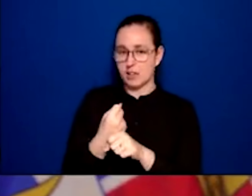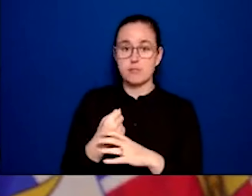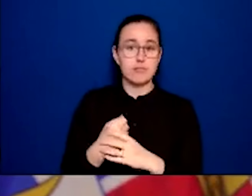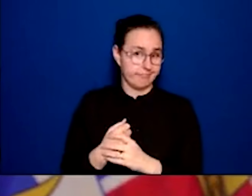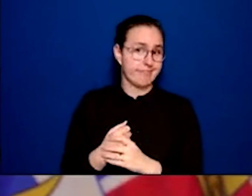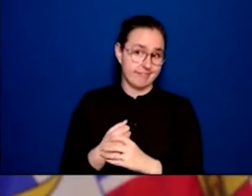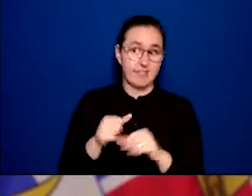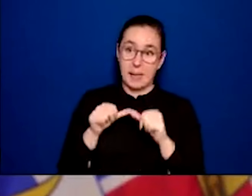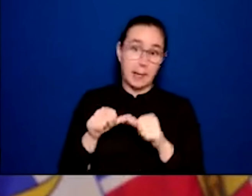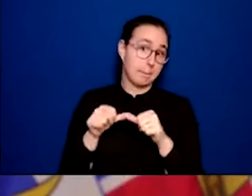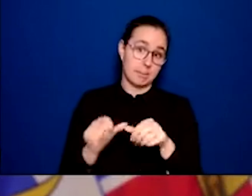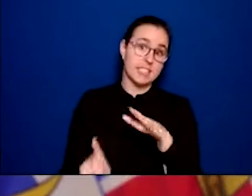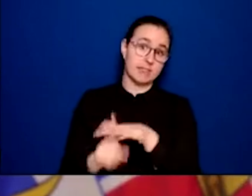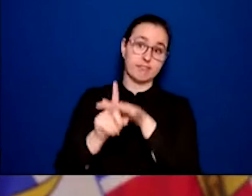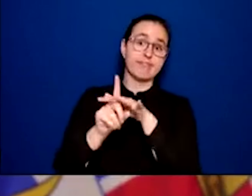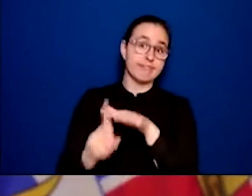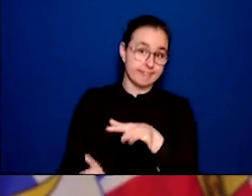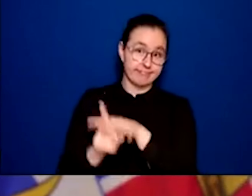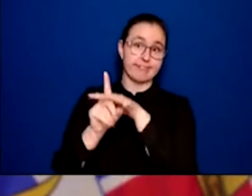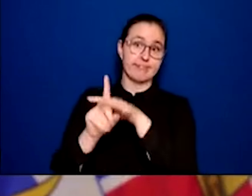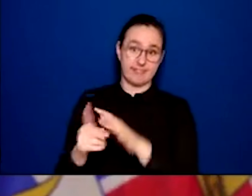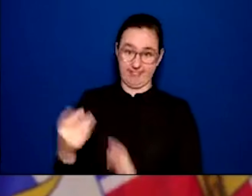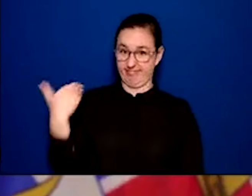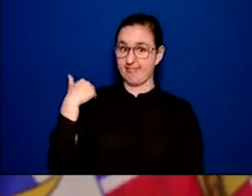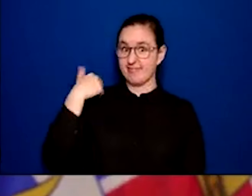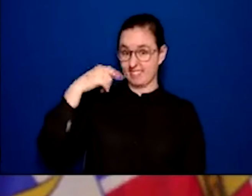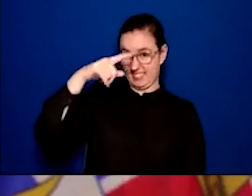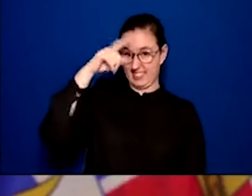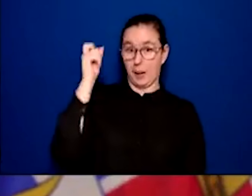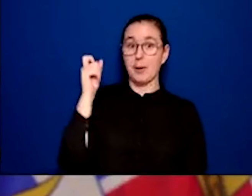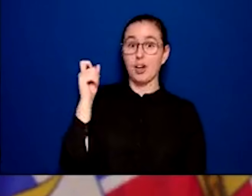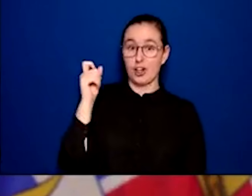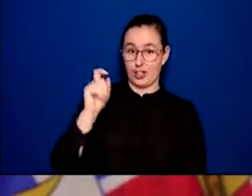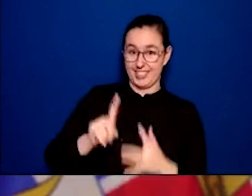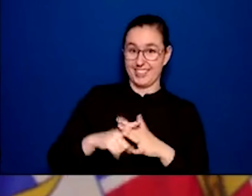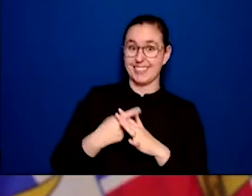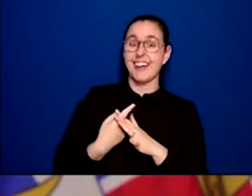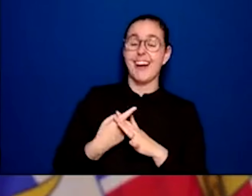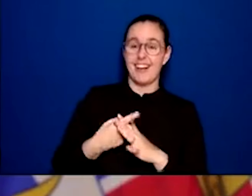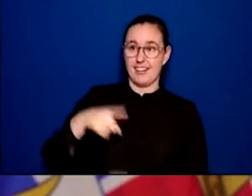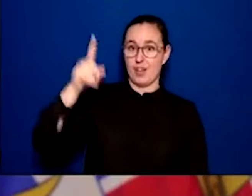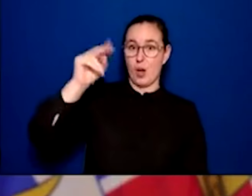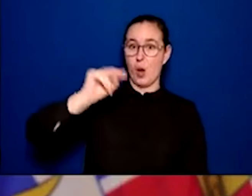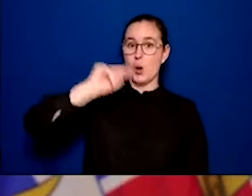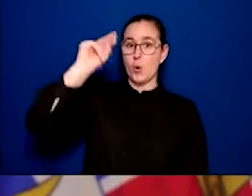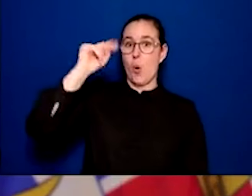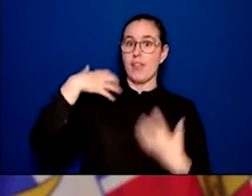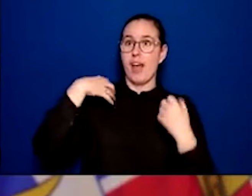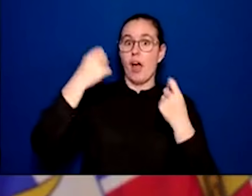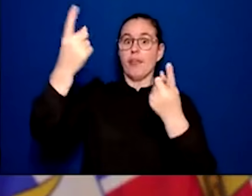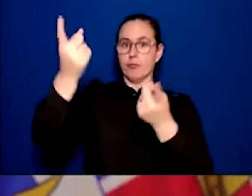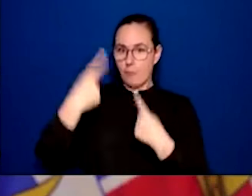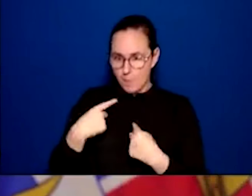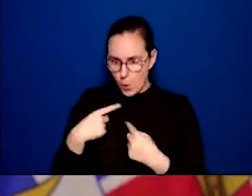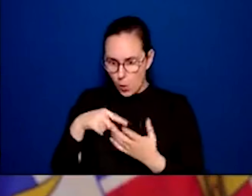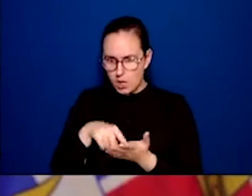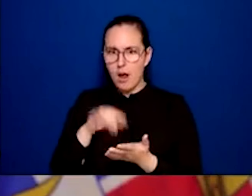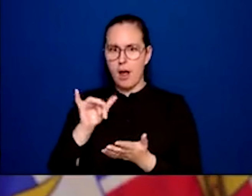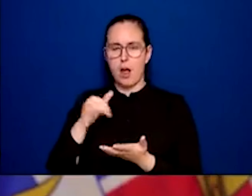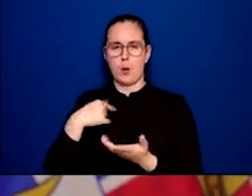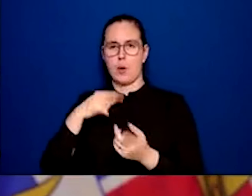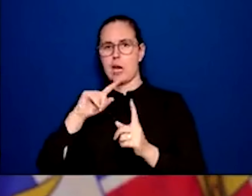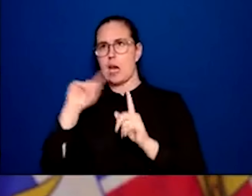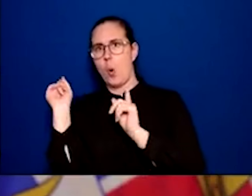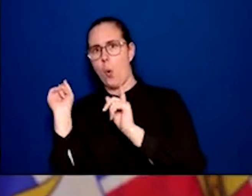it started in the summer. We've had reports from Northern Health. We've put in additional orders for the industrial